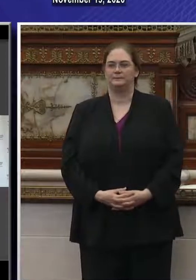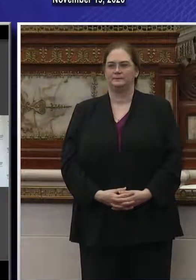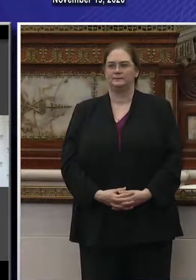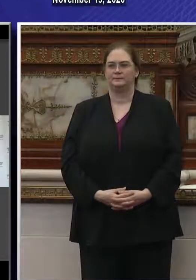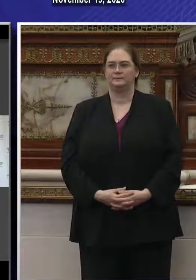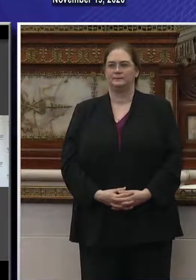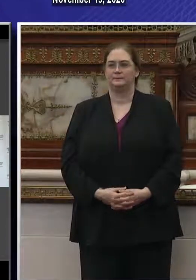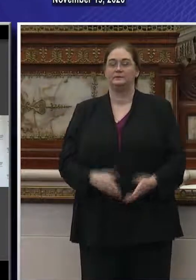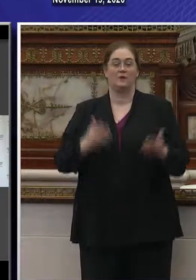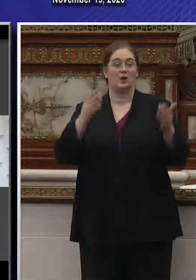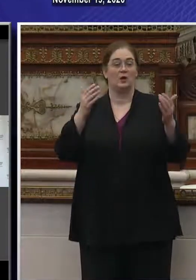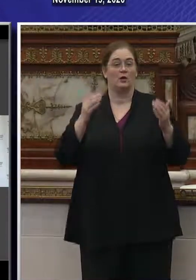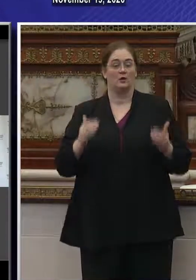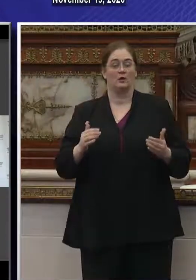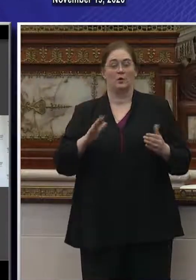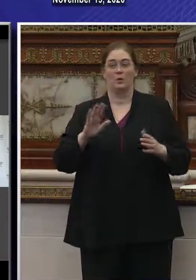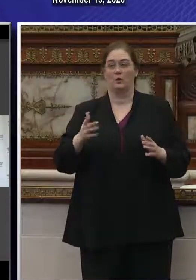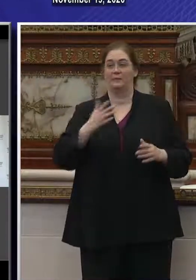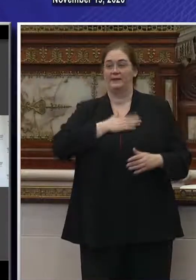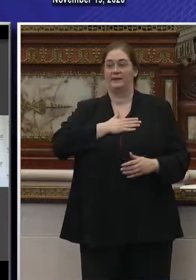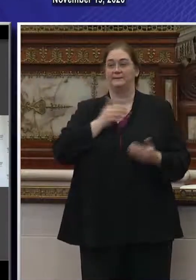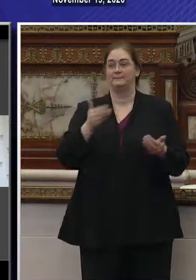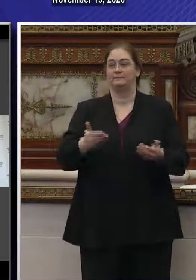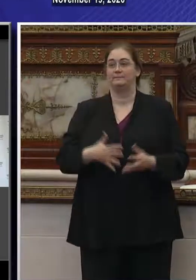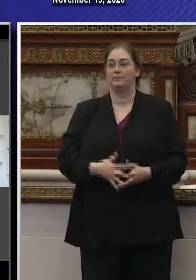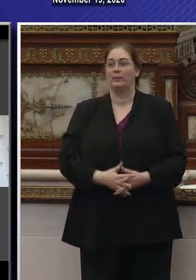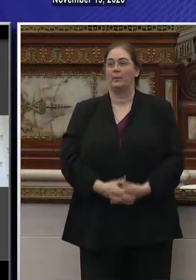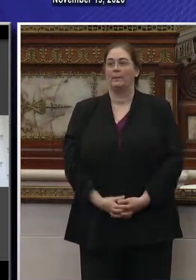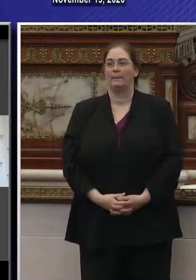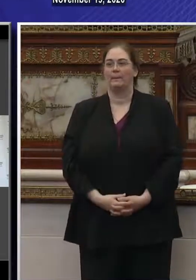Okay, if we could proceed in that order, thank you.